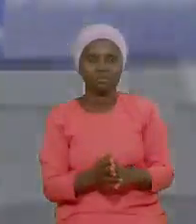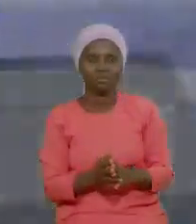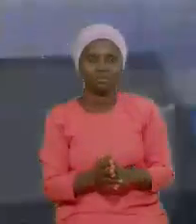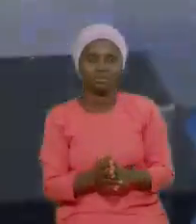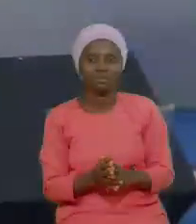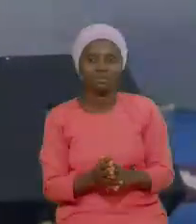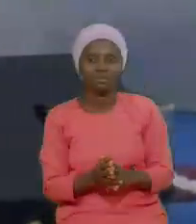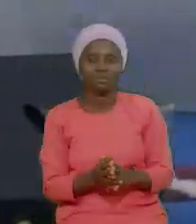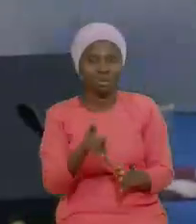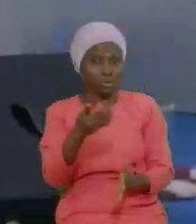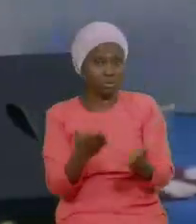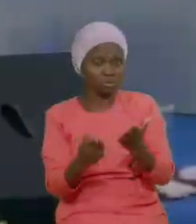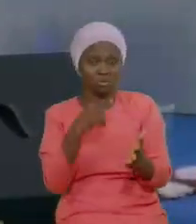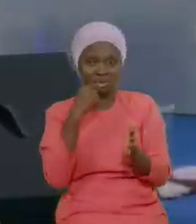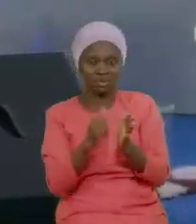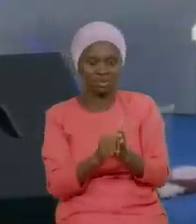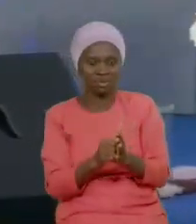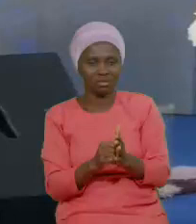They might say, who are you?